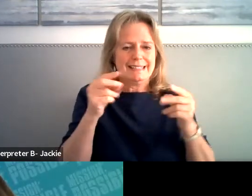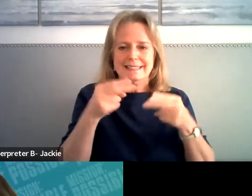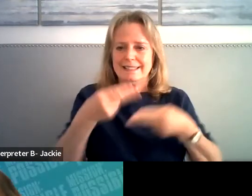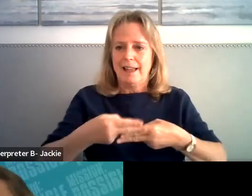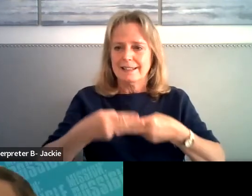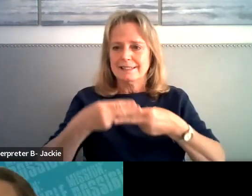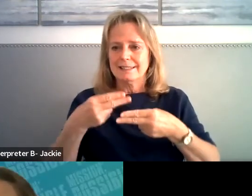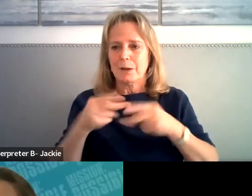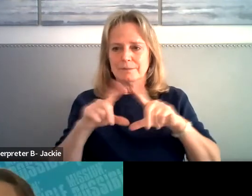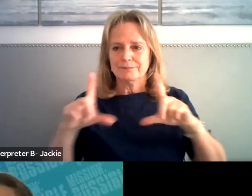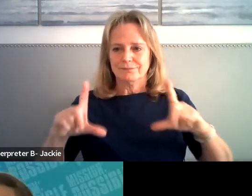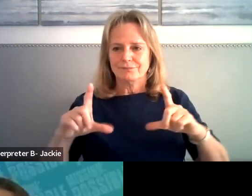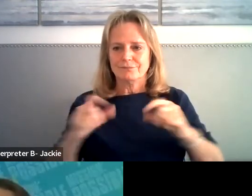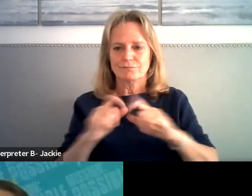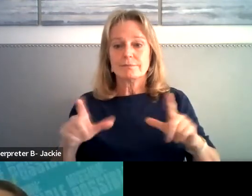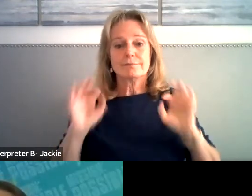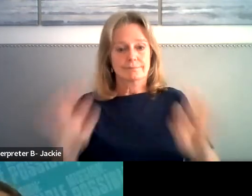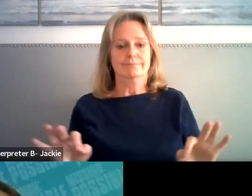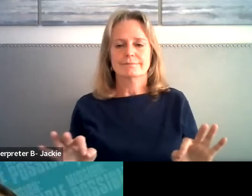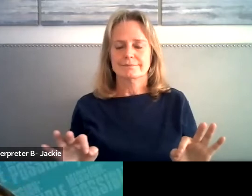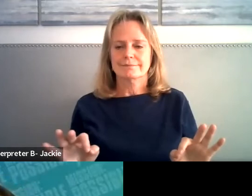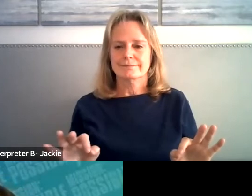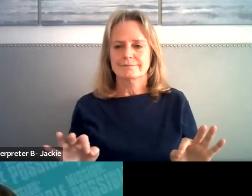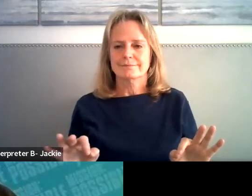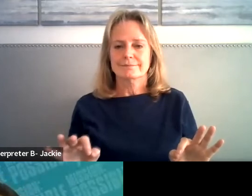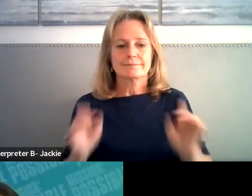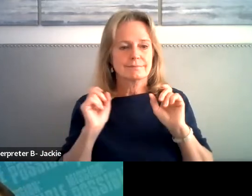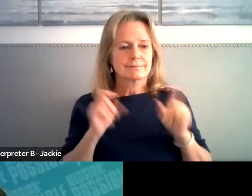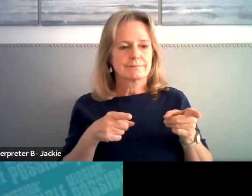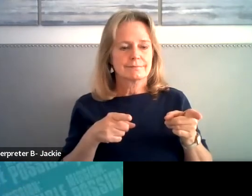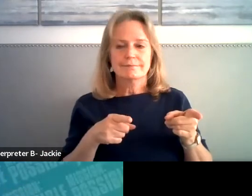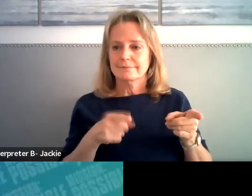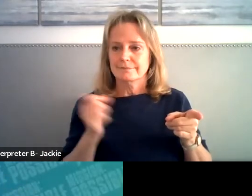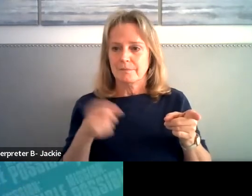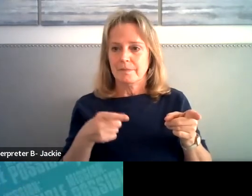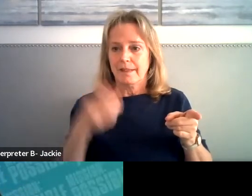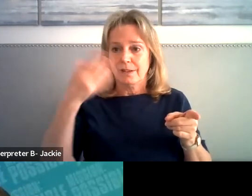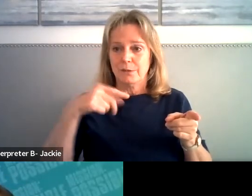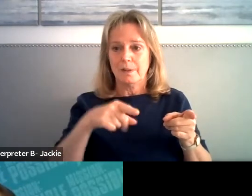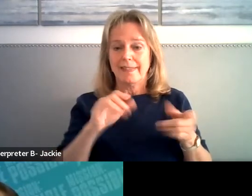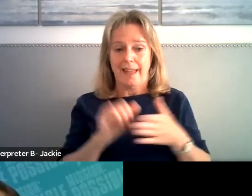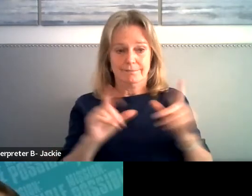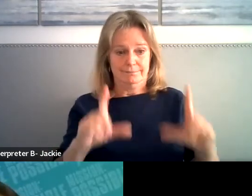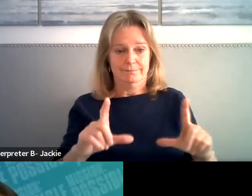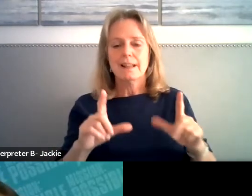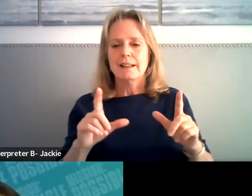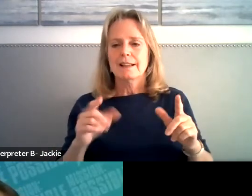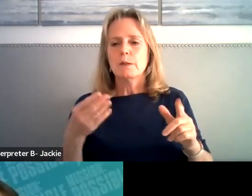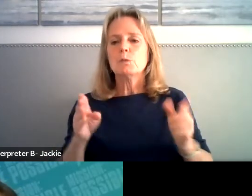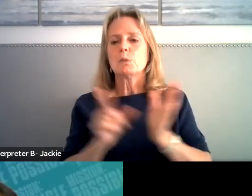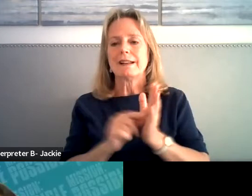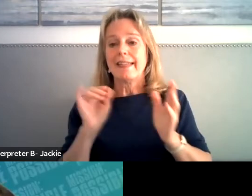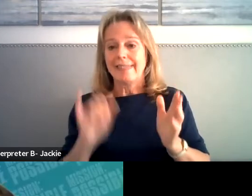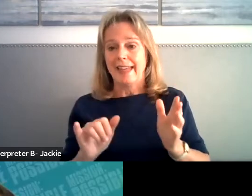So yes. Okay. So that's great. So this chart here, right in front of you, is our blueprint. This